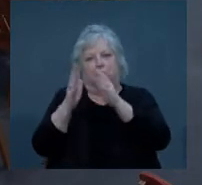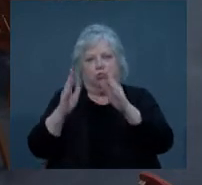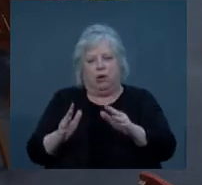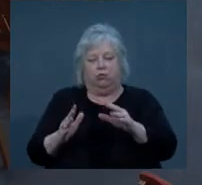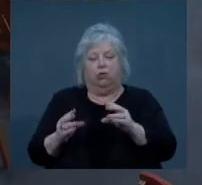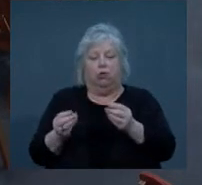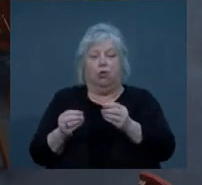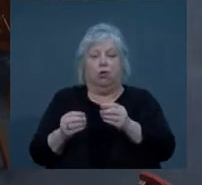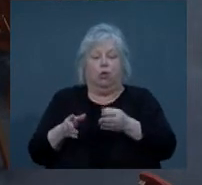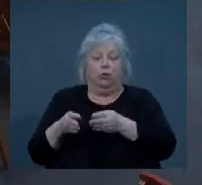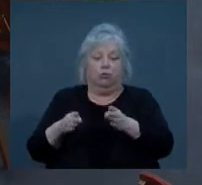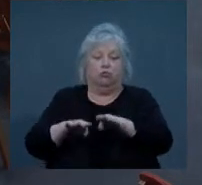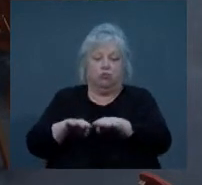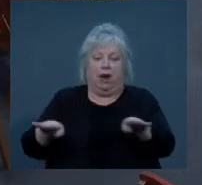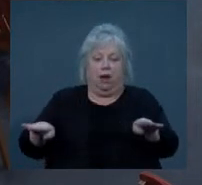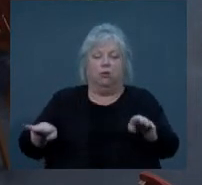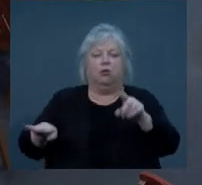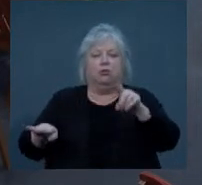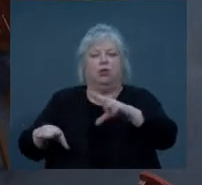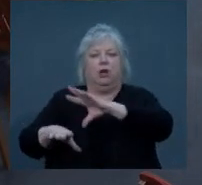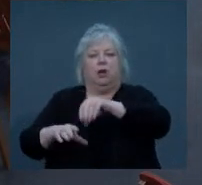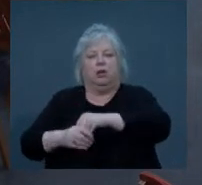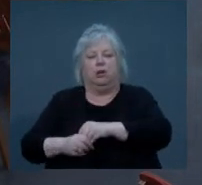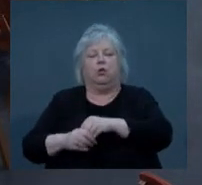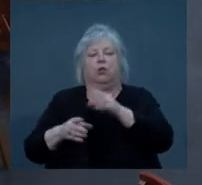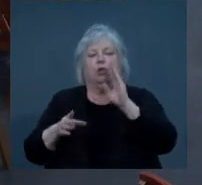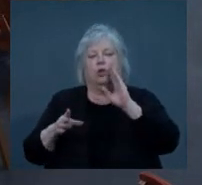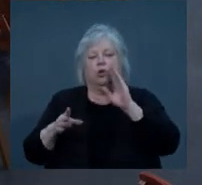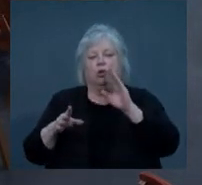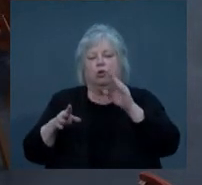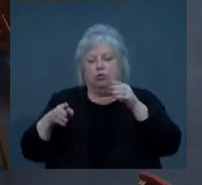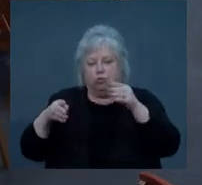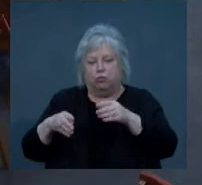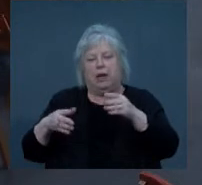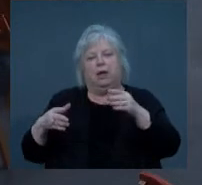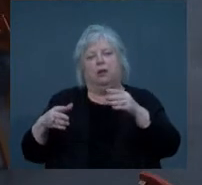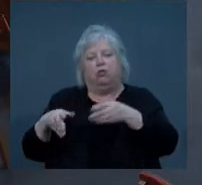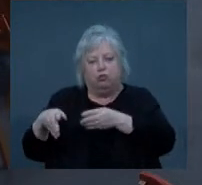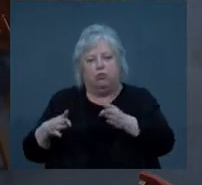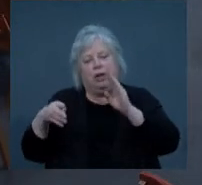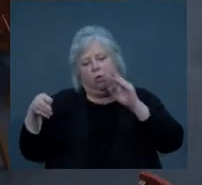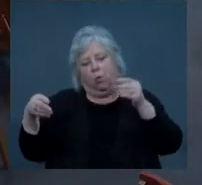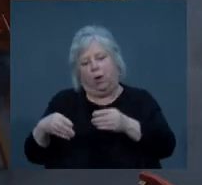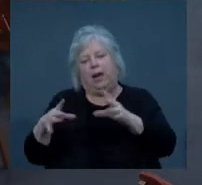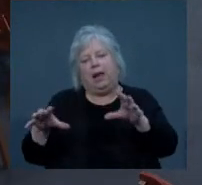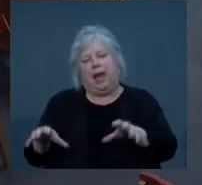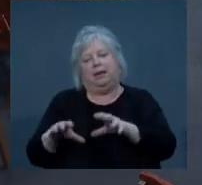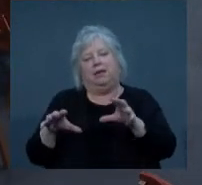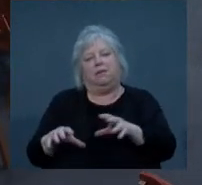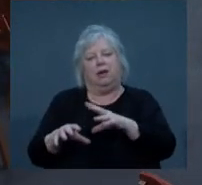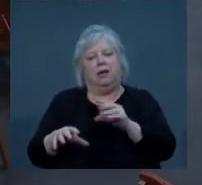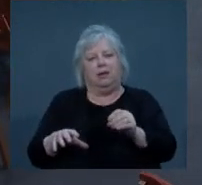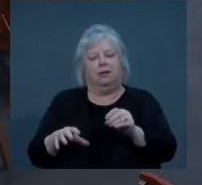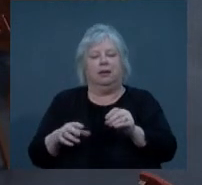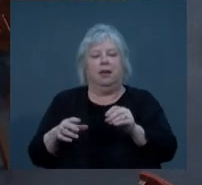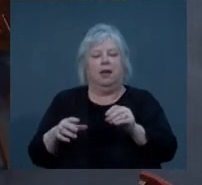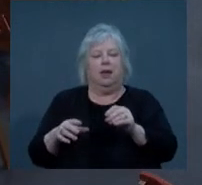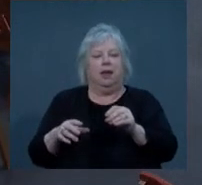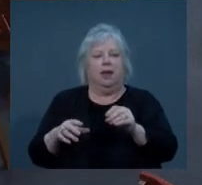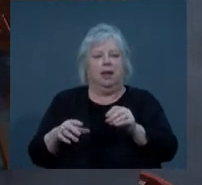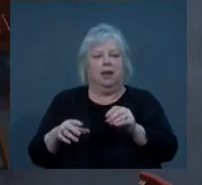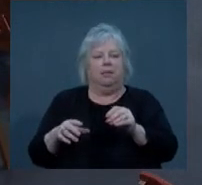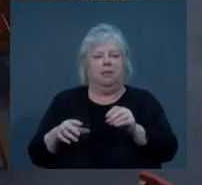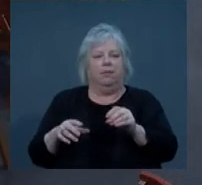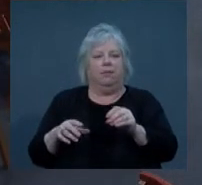street level of structures should include street-oriented activity and pedestrian amenities. The resulting area is to